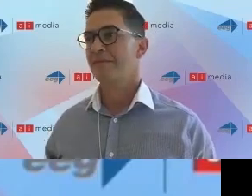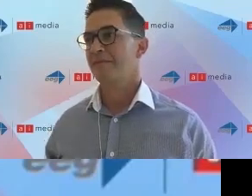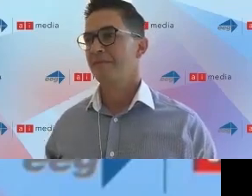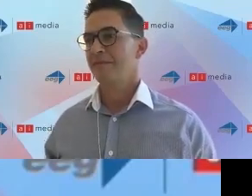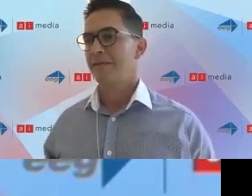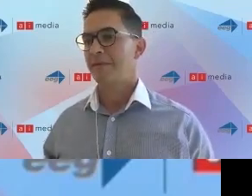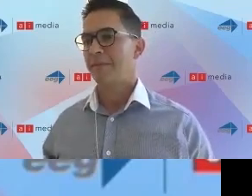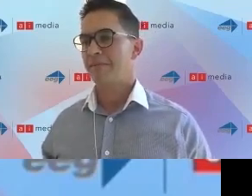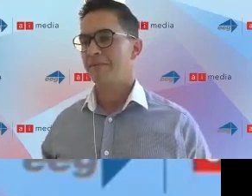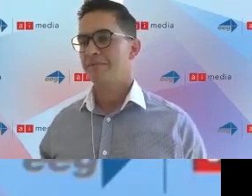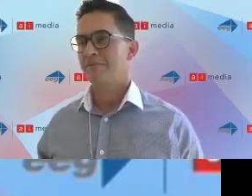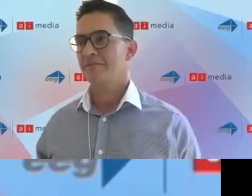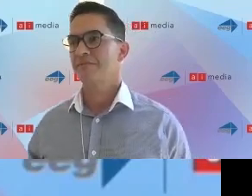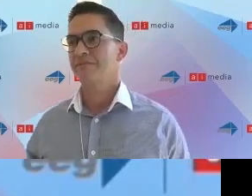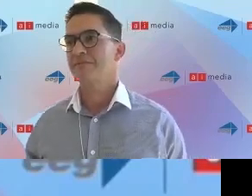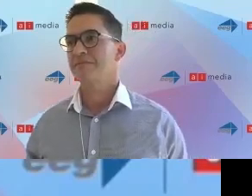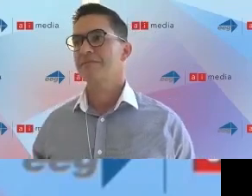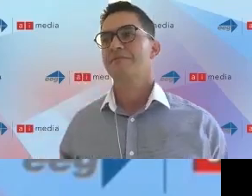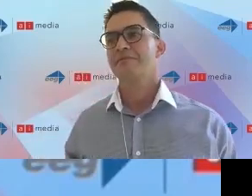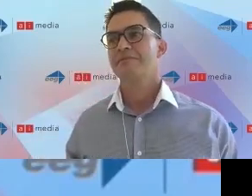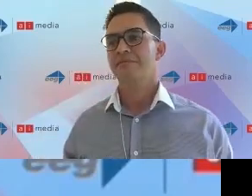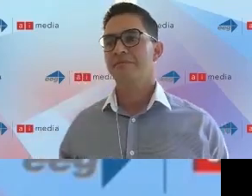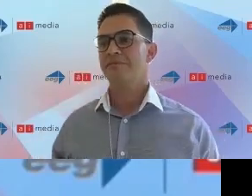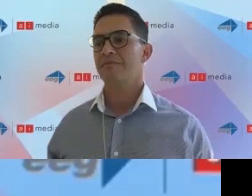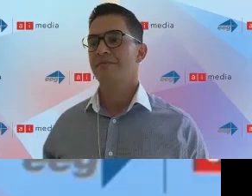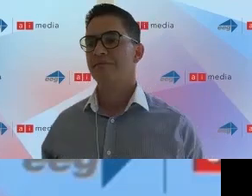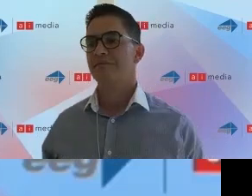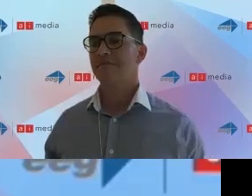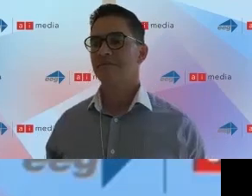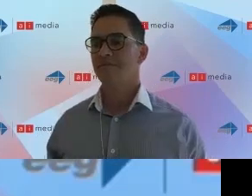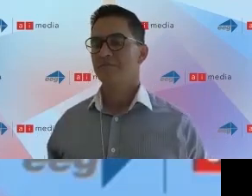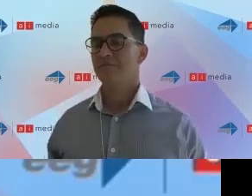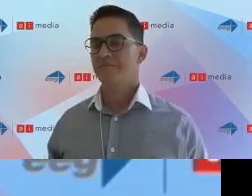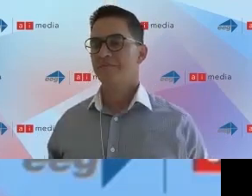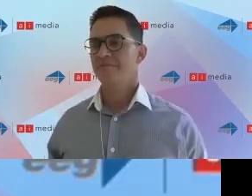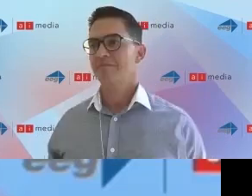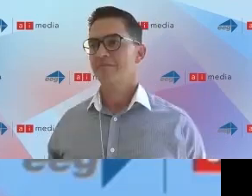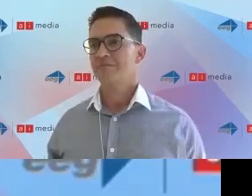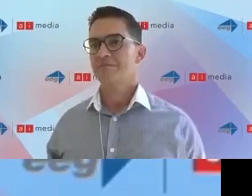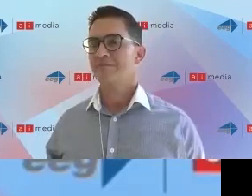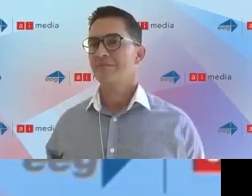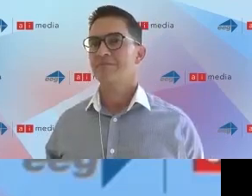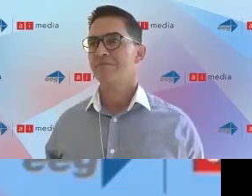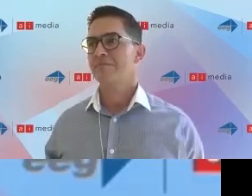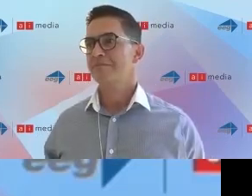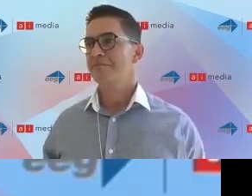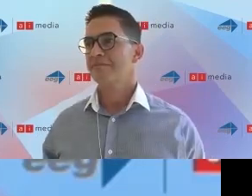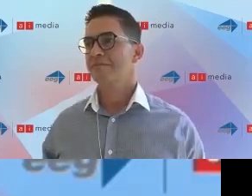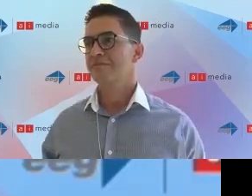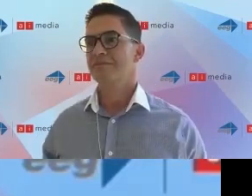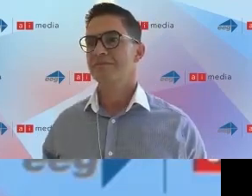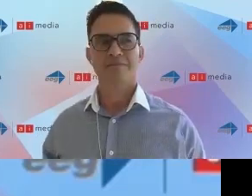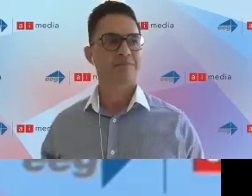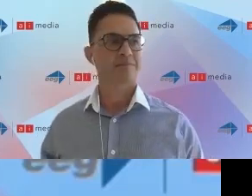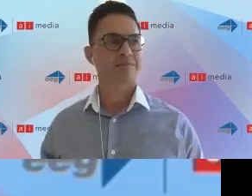goals. Indeed, an inability to attract and retain top talent can hamper an organisation's growth, hurt